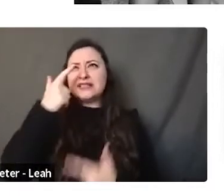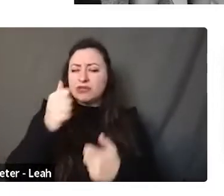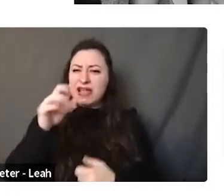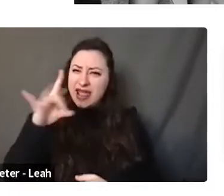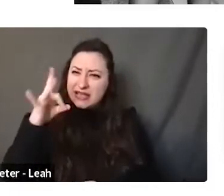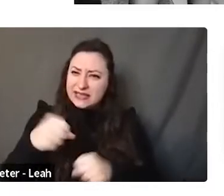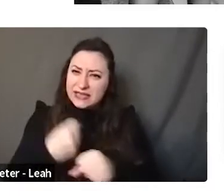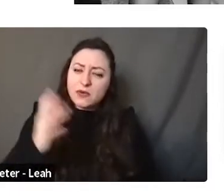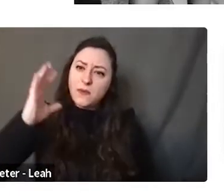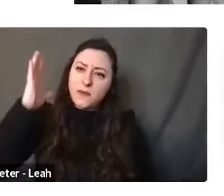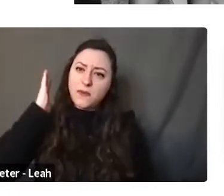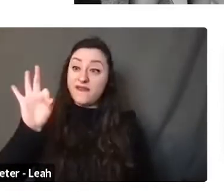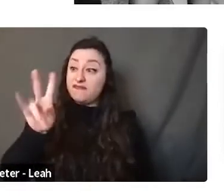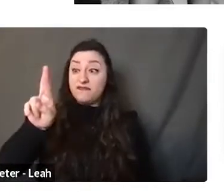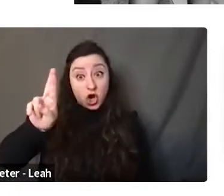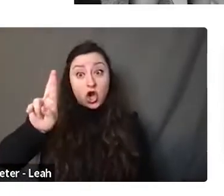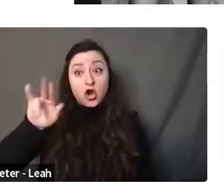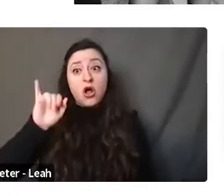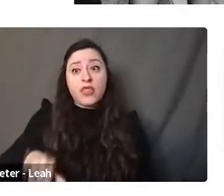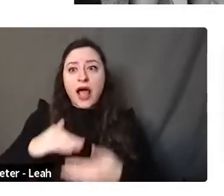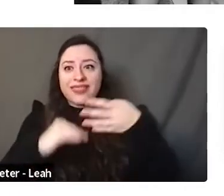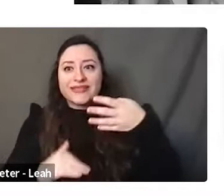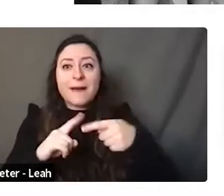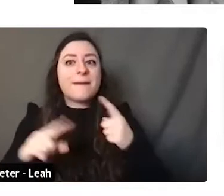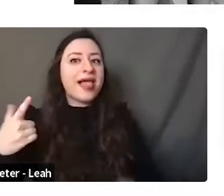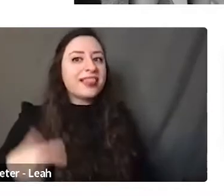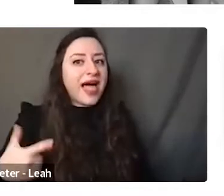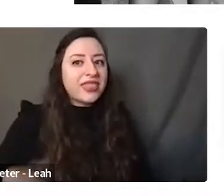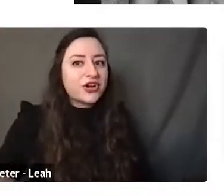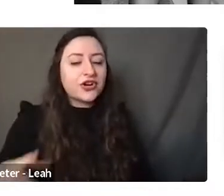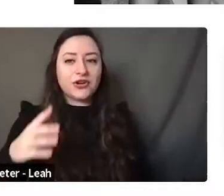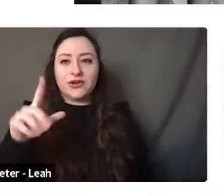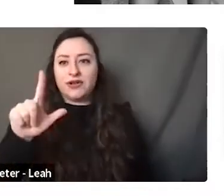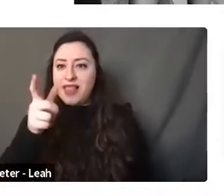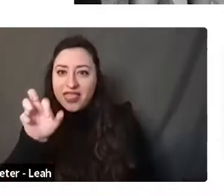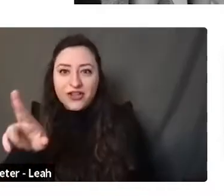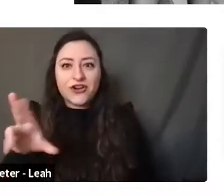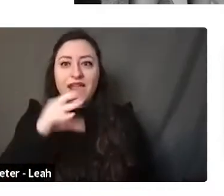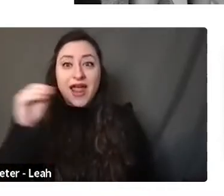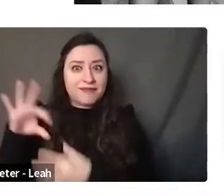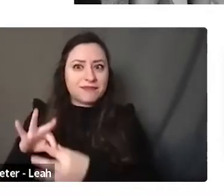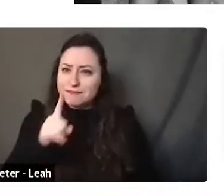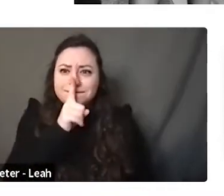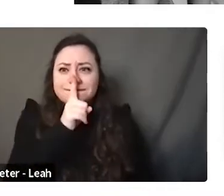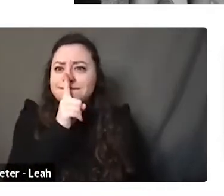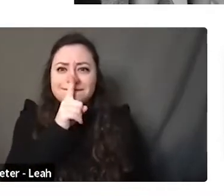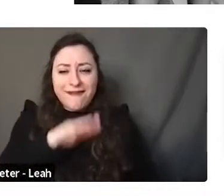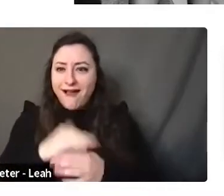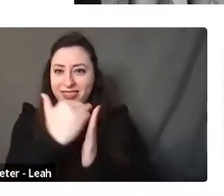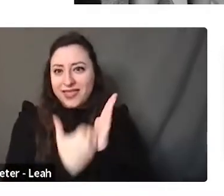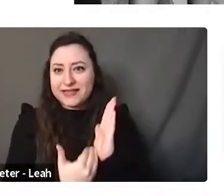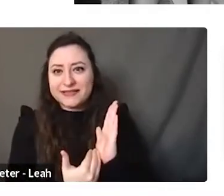ago, fur was on this list, right? But leather and all the associated impacts wasn't. And so